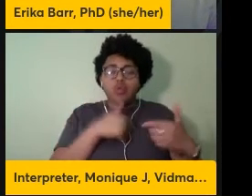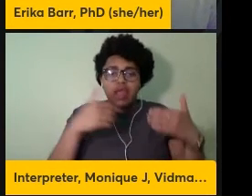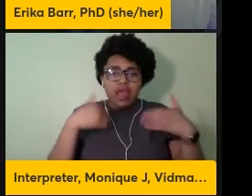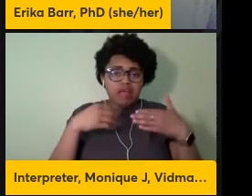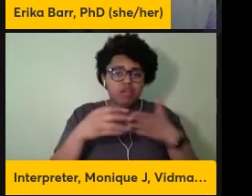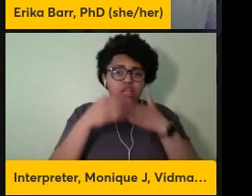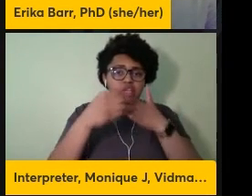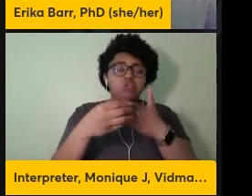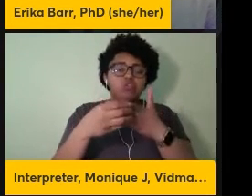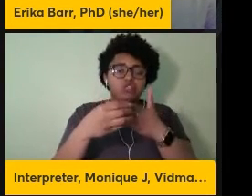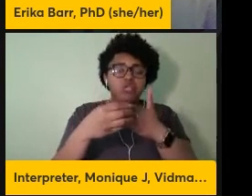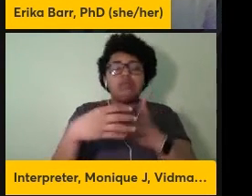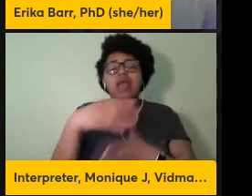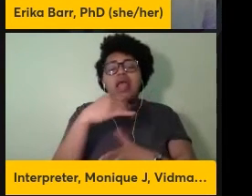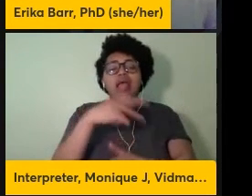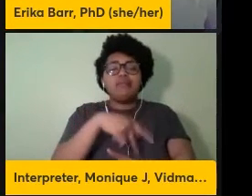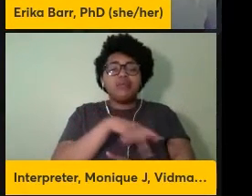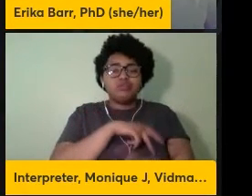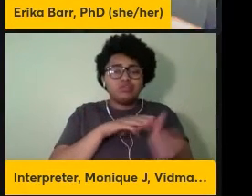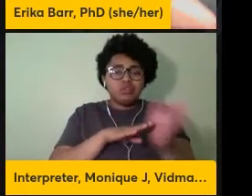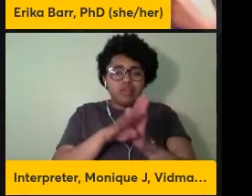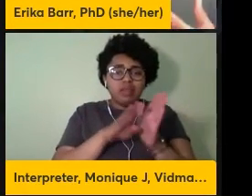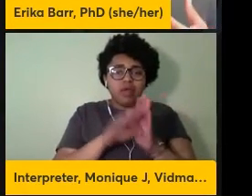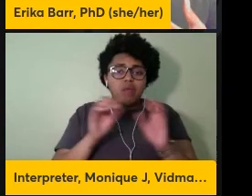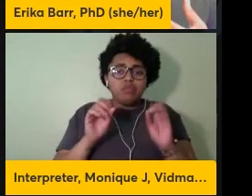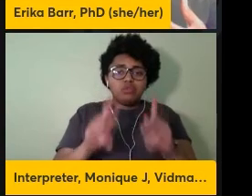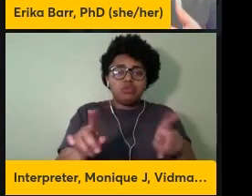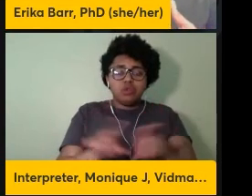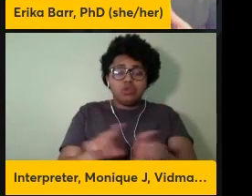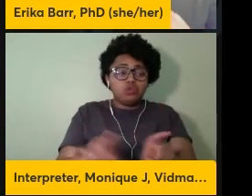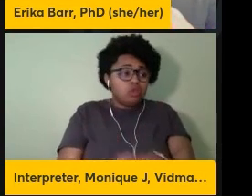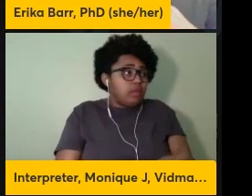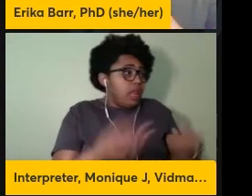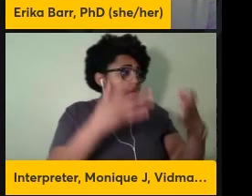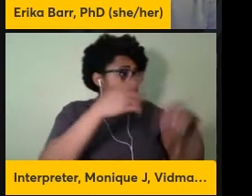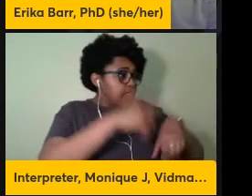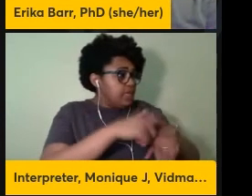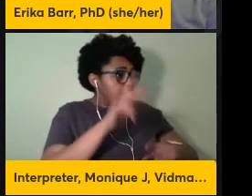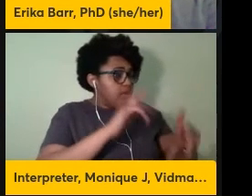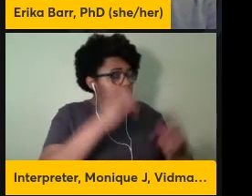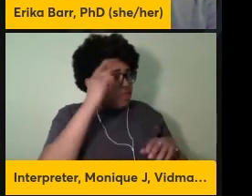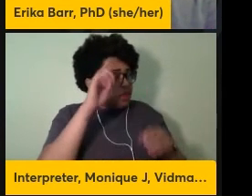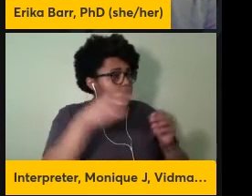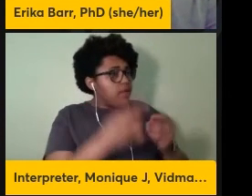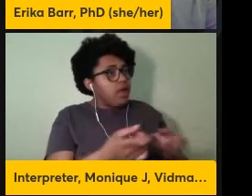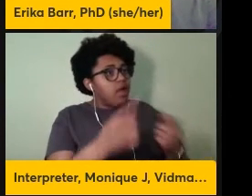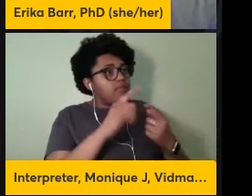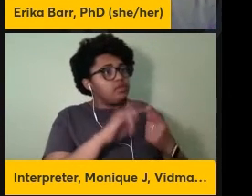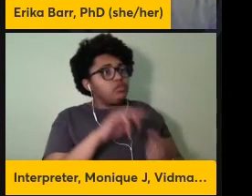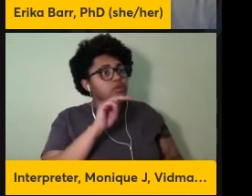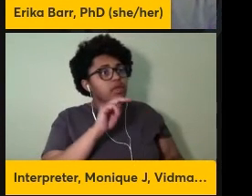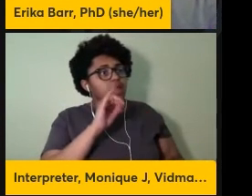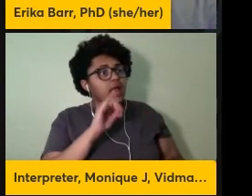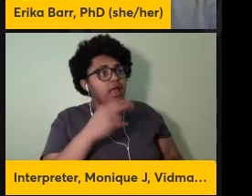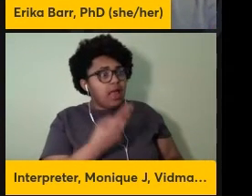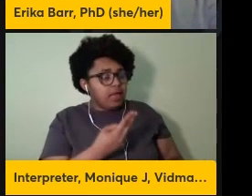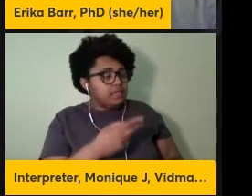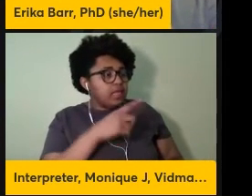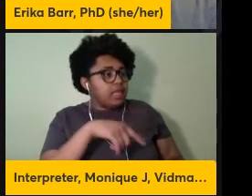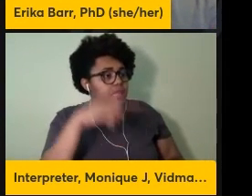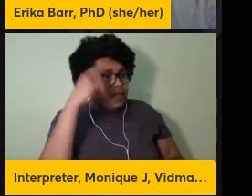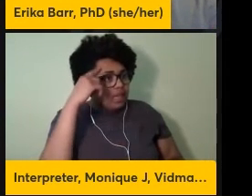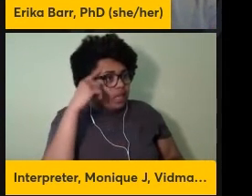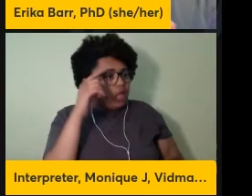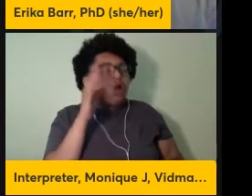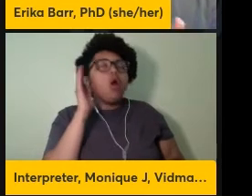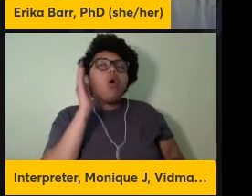well. A lot of times when people think of coming to the NIH, they just think basically, okay, I'm going to just be